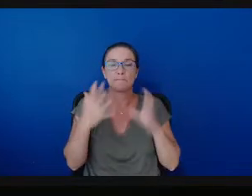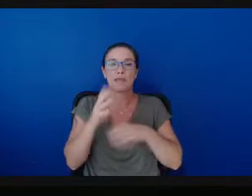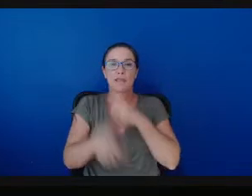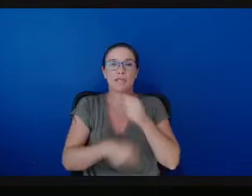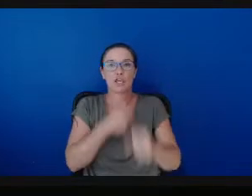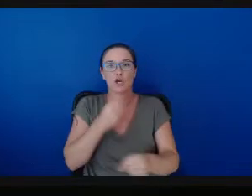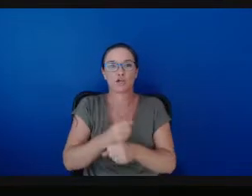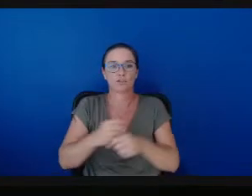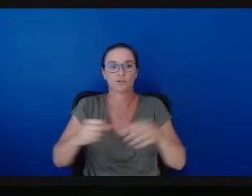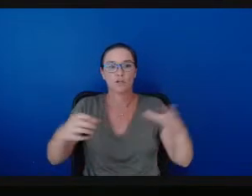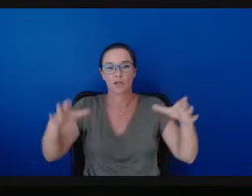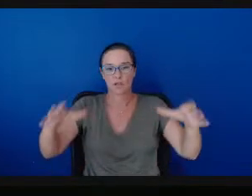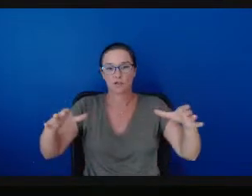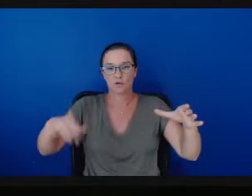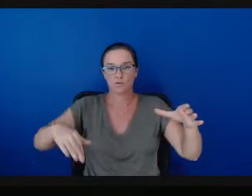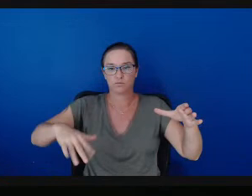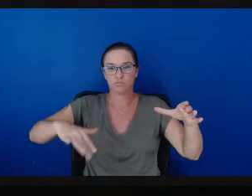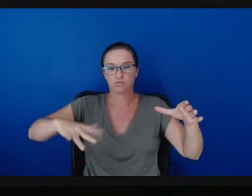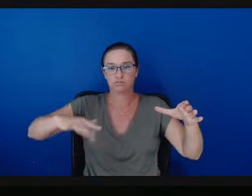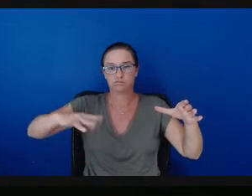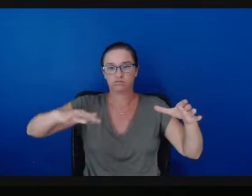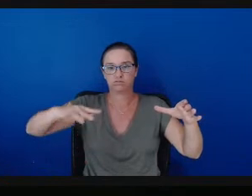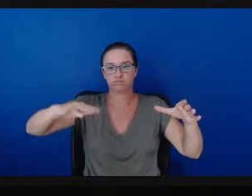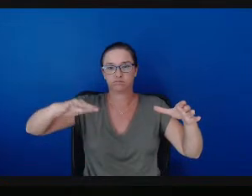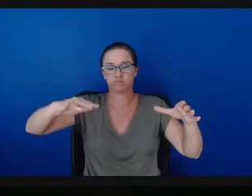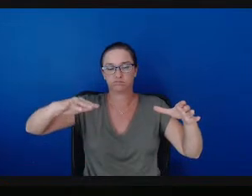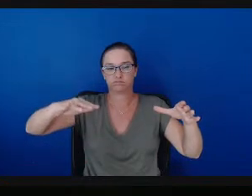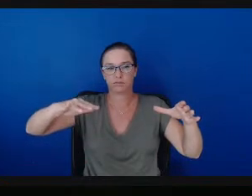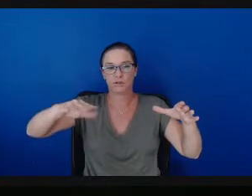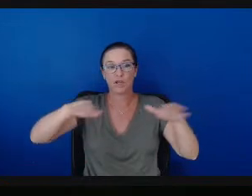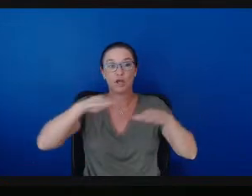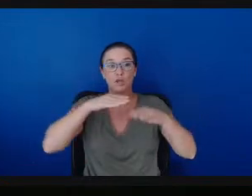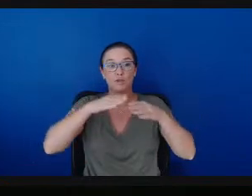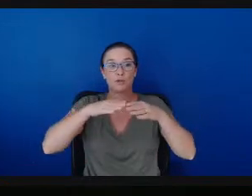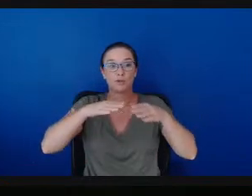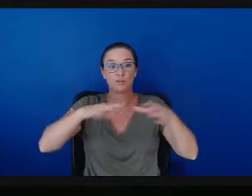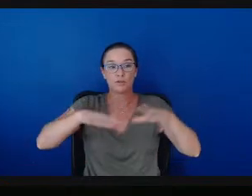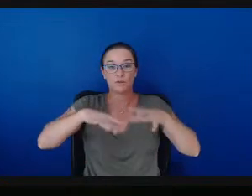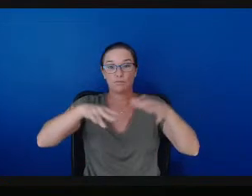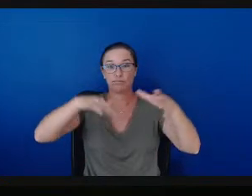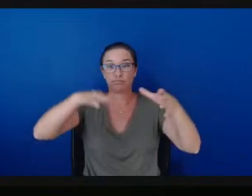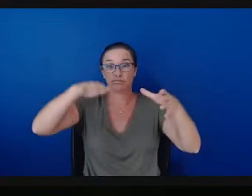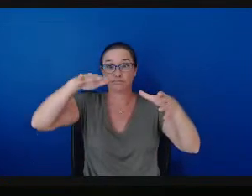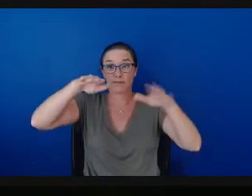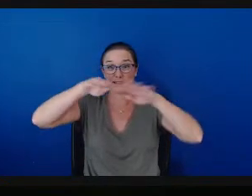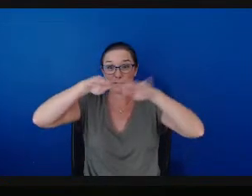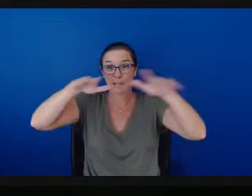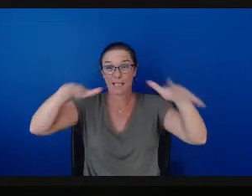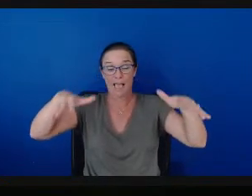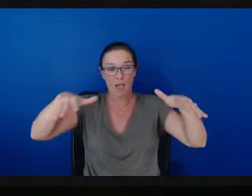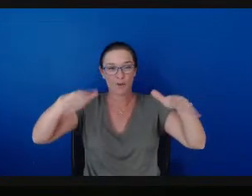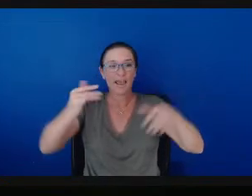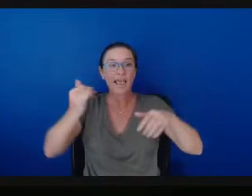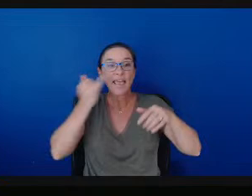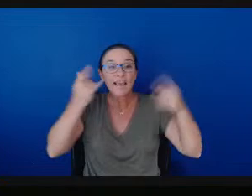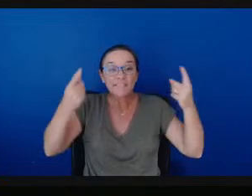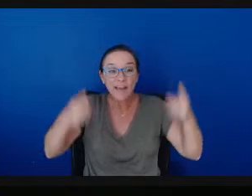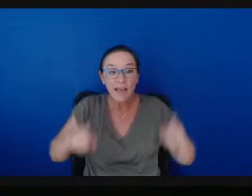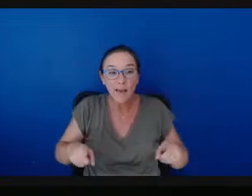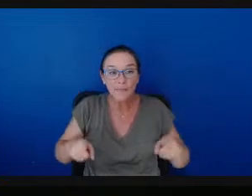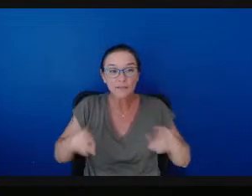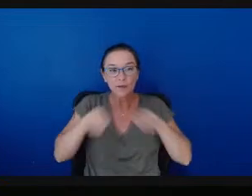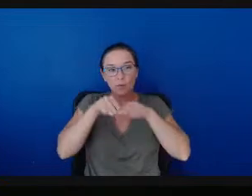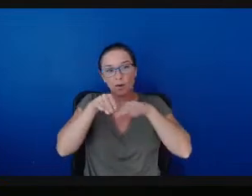up to the main caldera floor and further to spill out of the caldera beyond that. And if that were to happen, it would go into the national